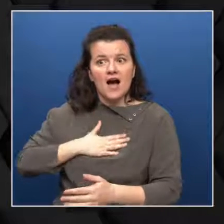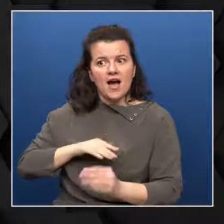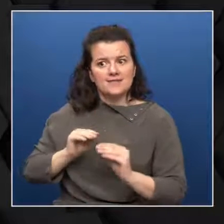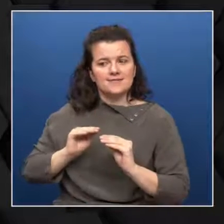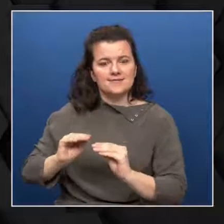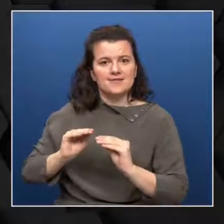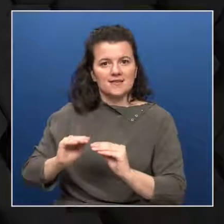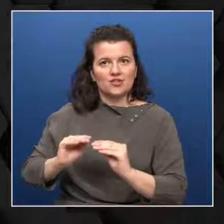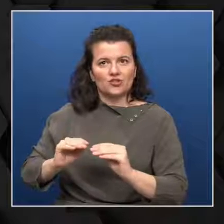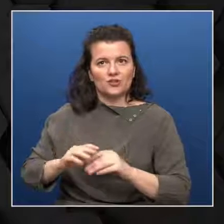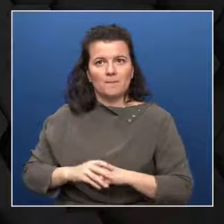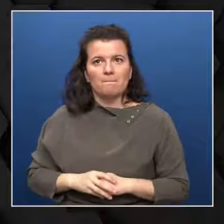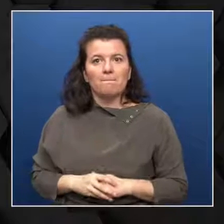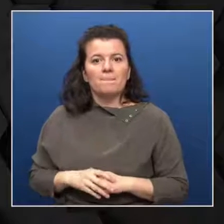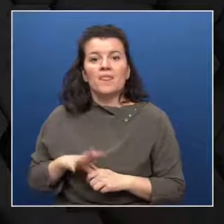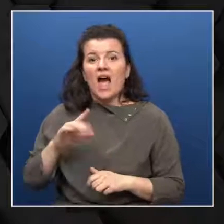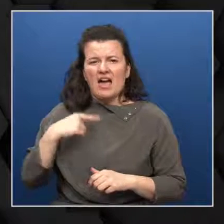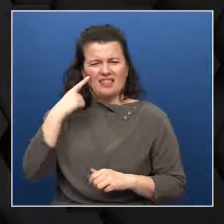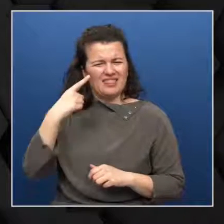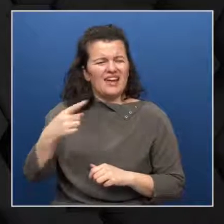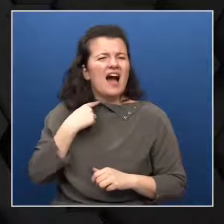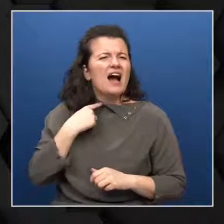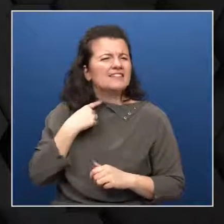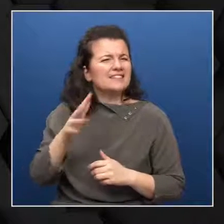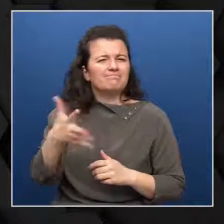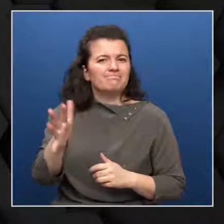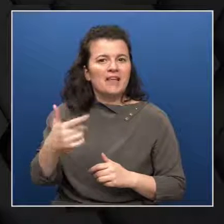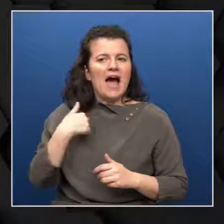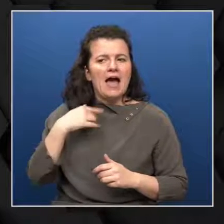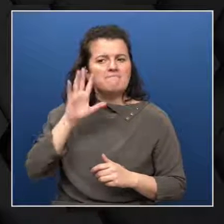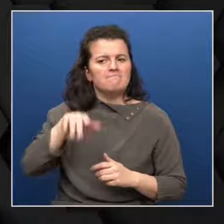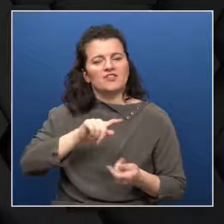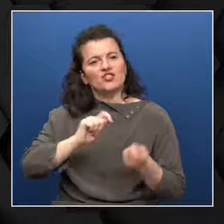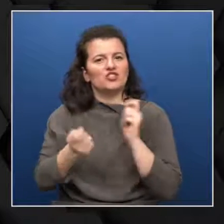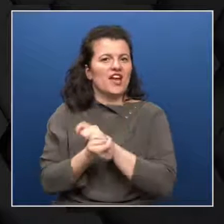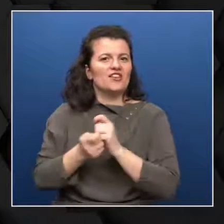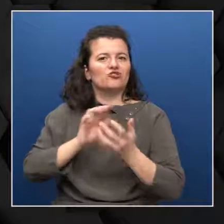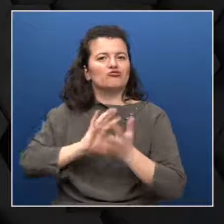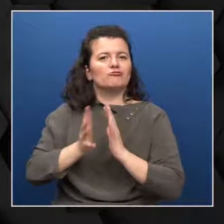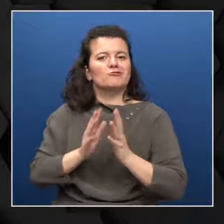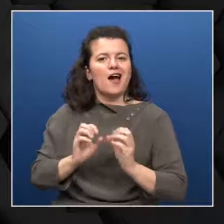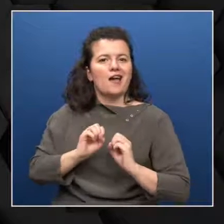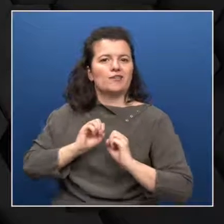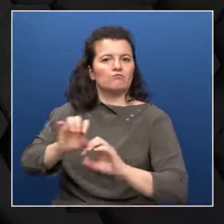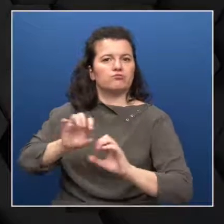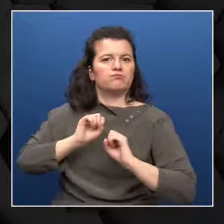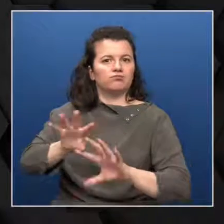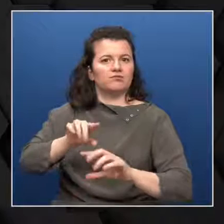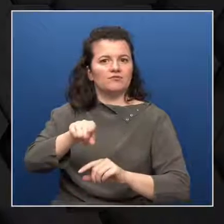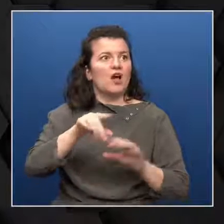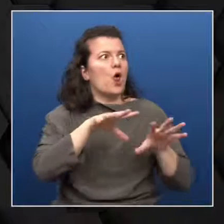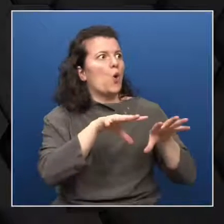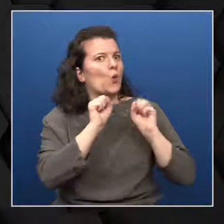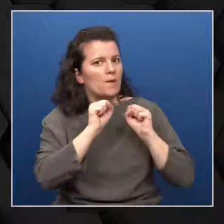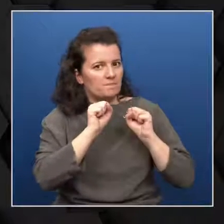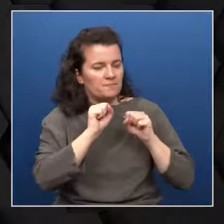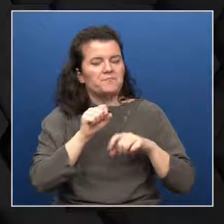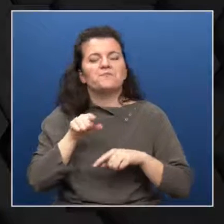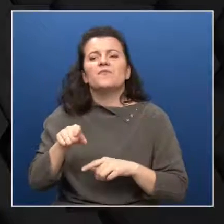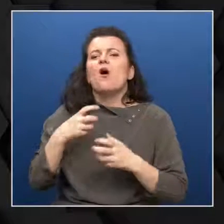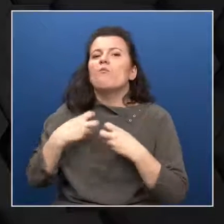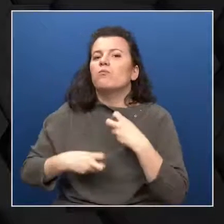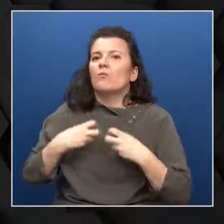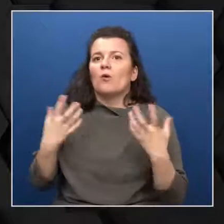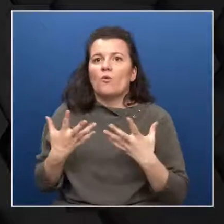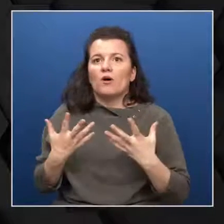teach it rather with sign language. So you can get models that teach sign language. The problem is that they tell you